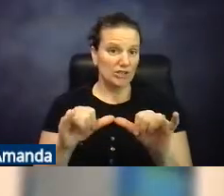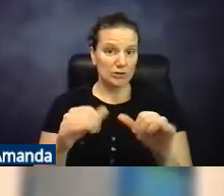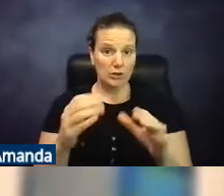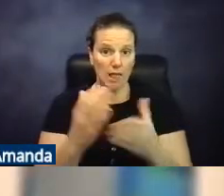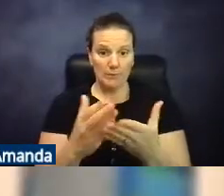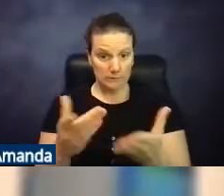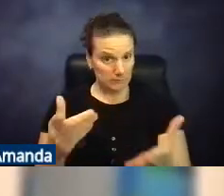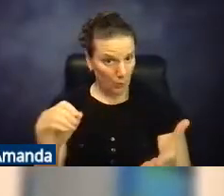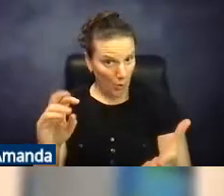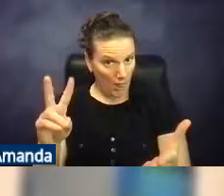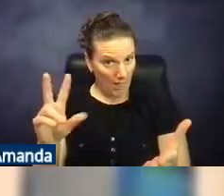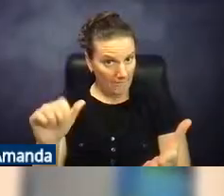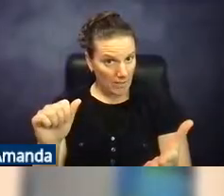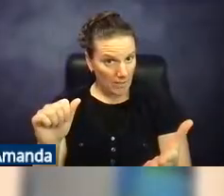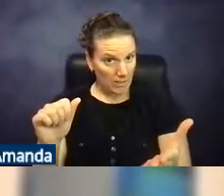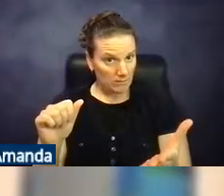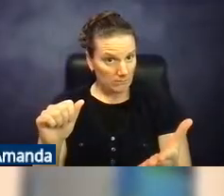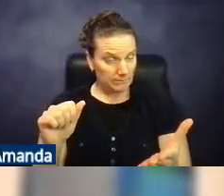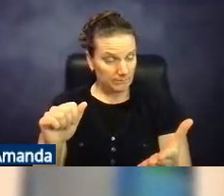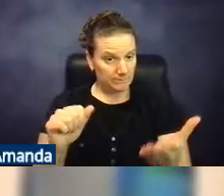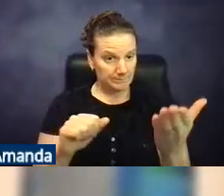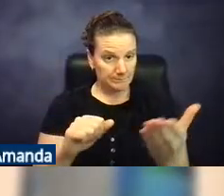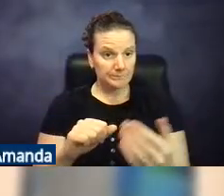Olivia, Councillor Clark.